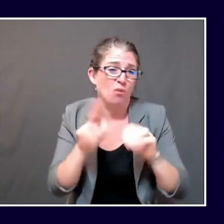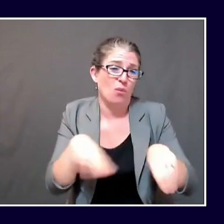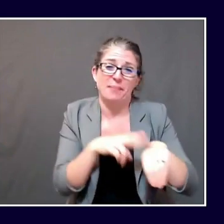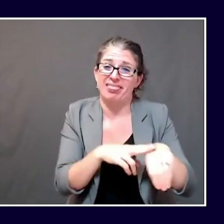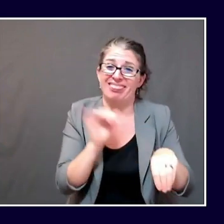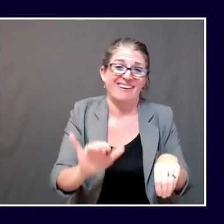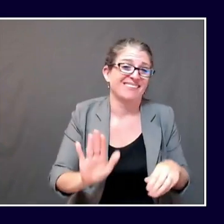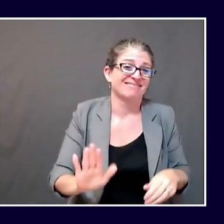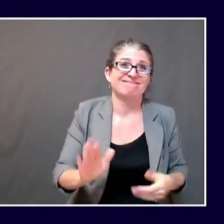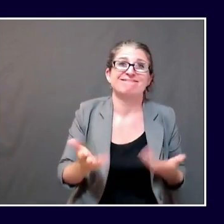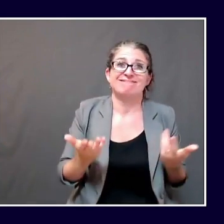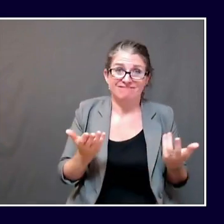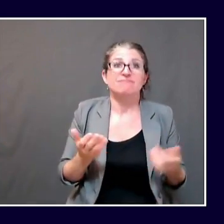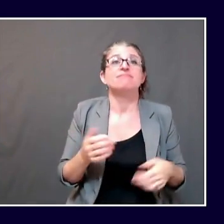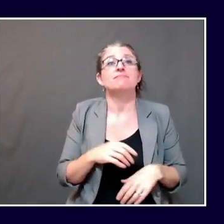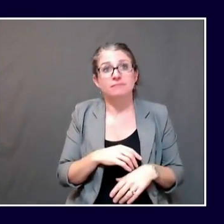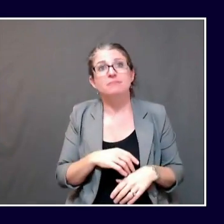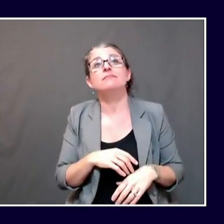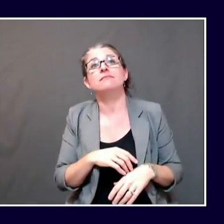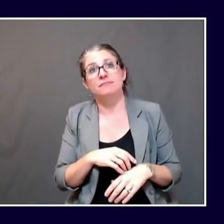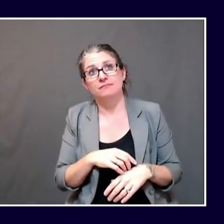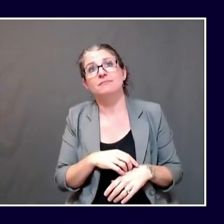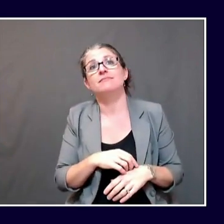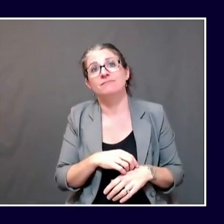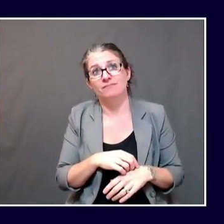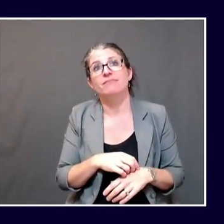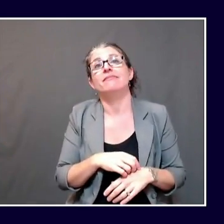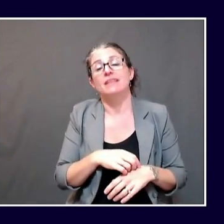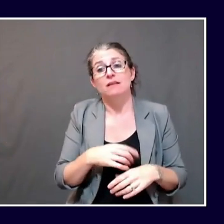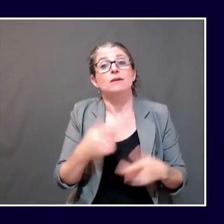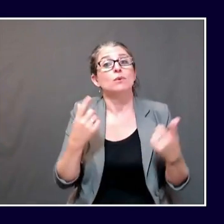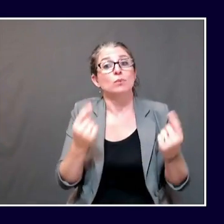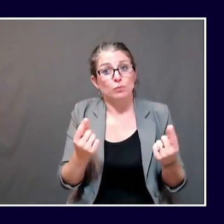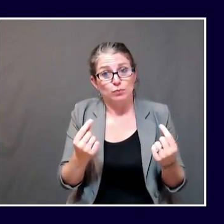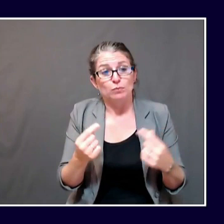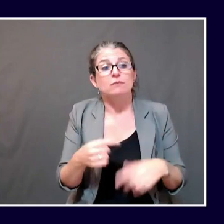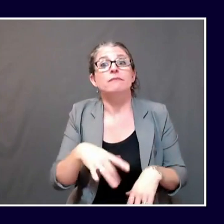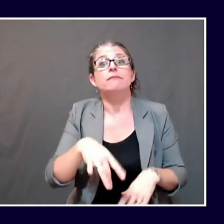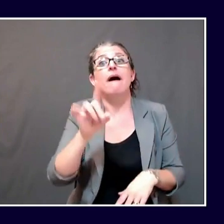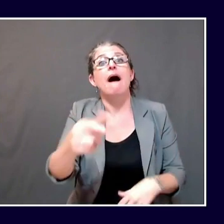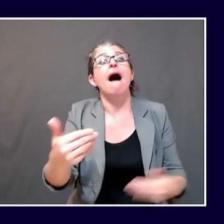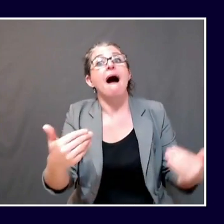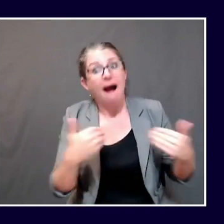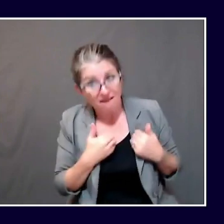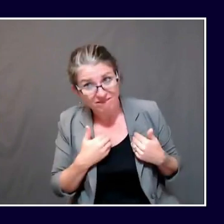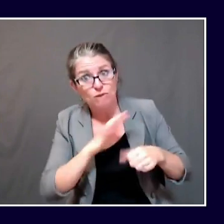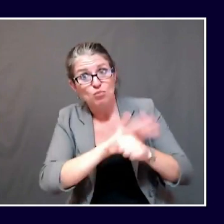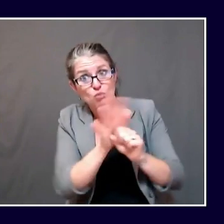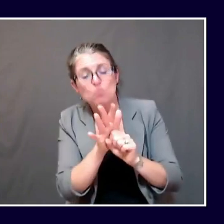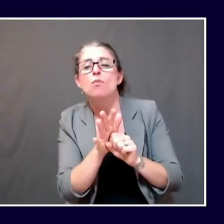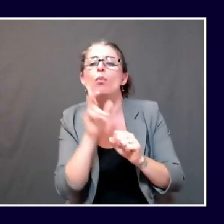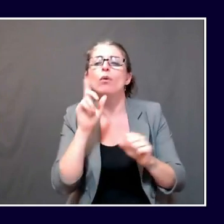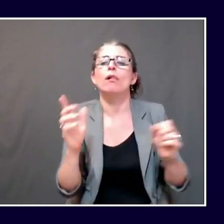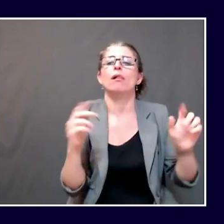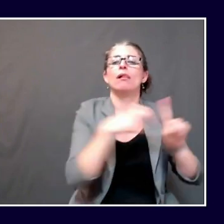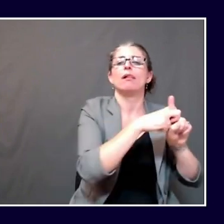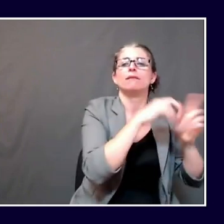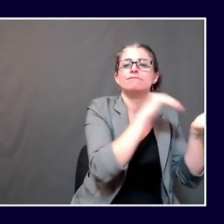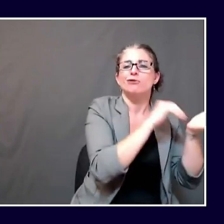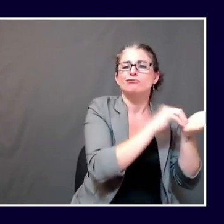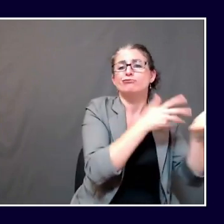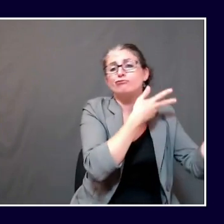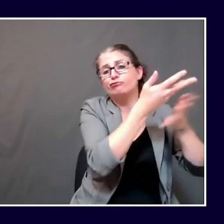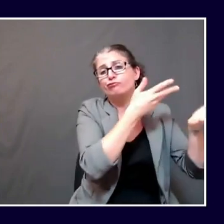as we've talked about, to try to get a sense of where they got COVID from and who they may have given it to. The where they got it from questions,